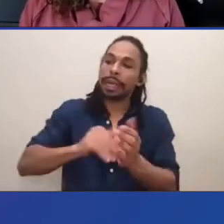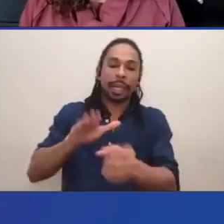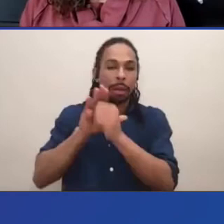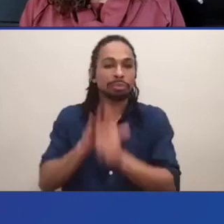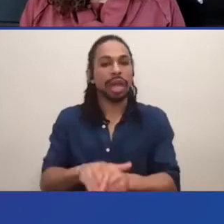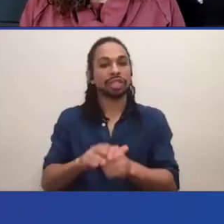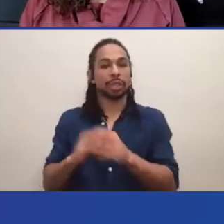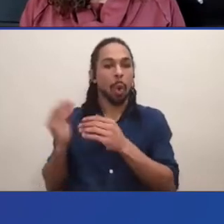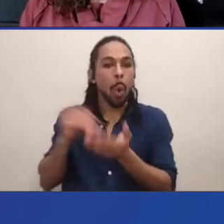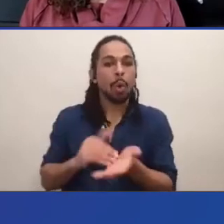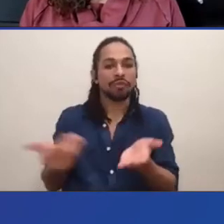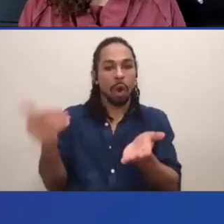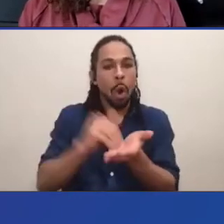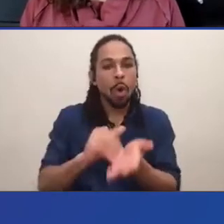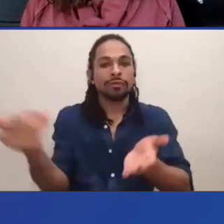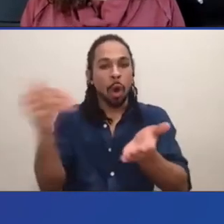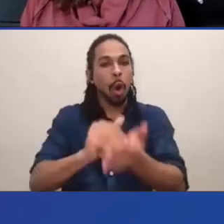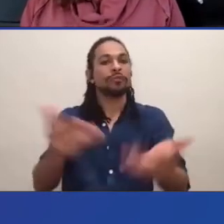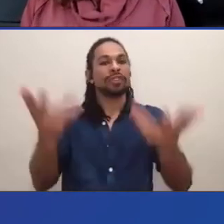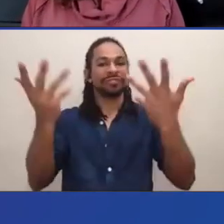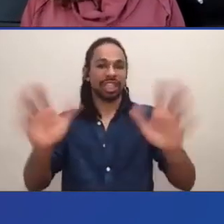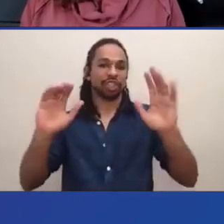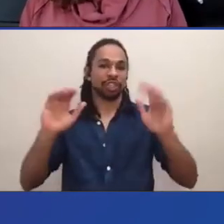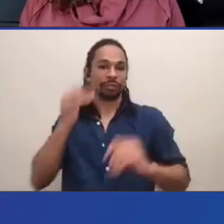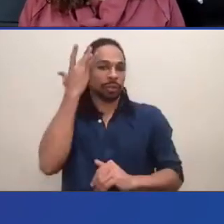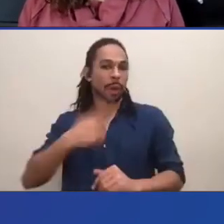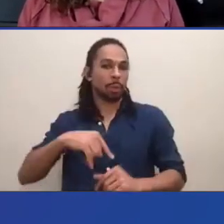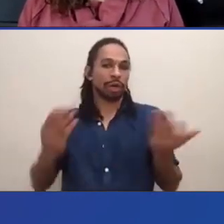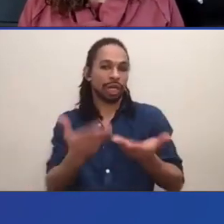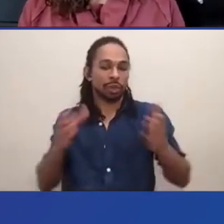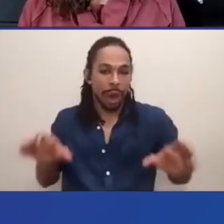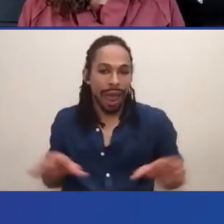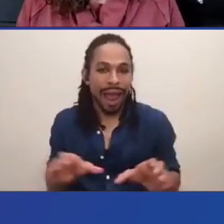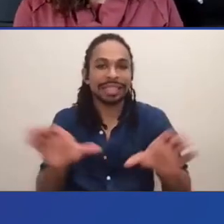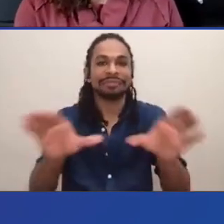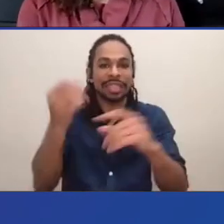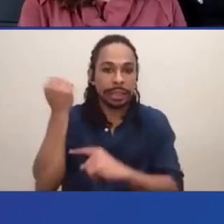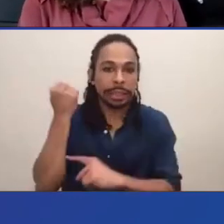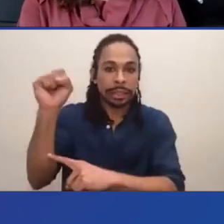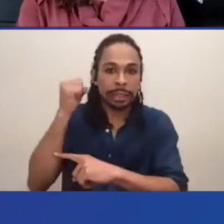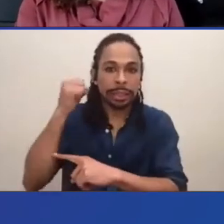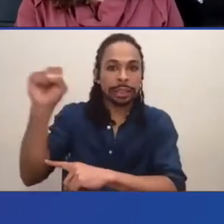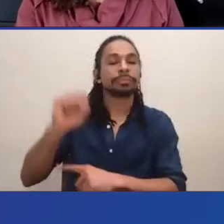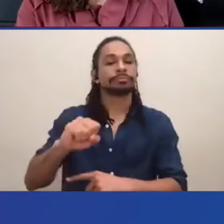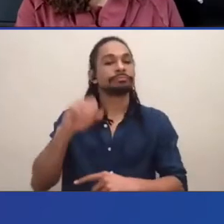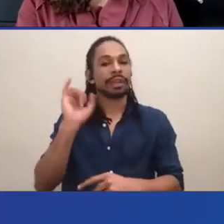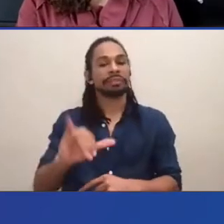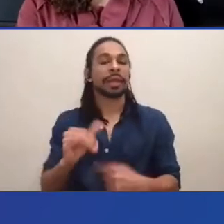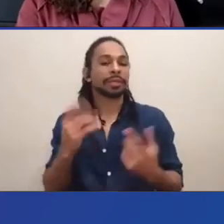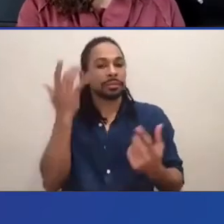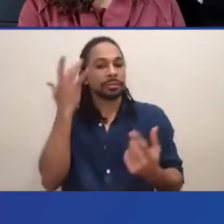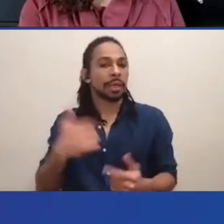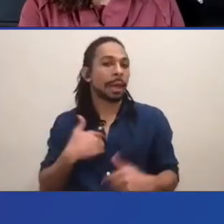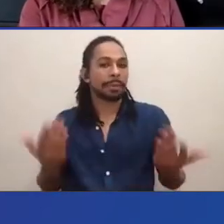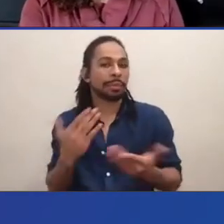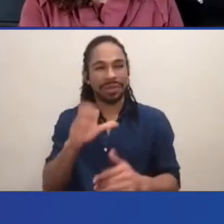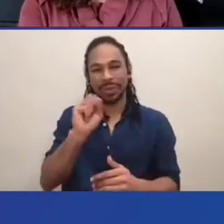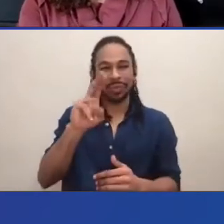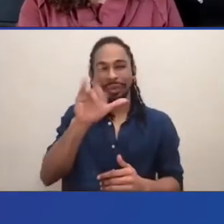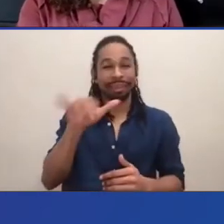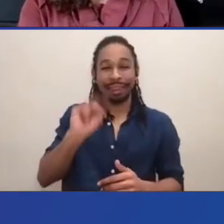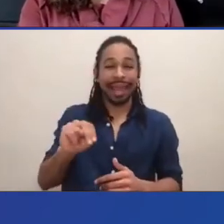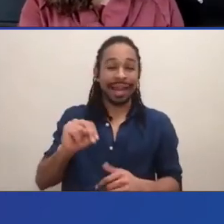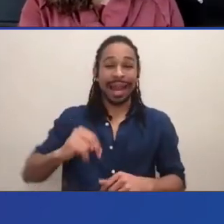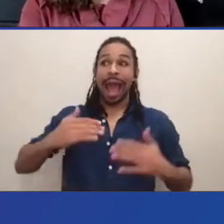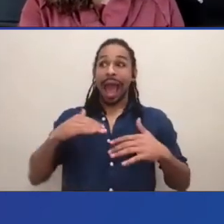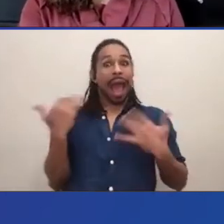and that's why we're here and doing this activist work. That's kind of what brings me to it. Sulynn out.